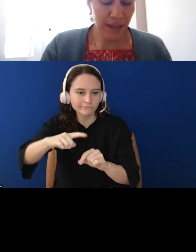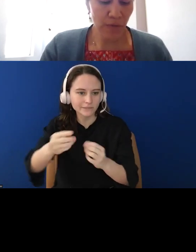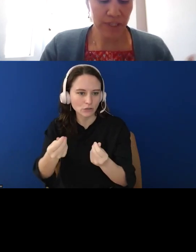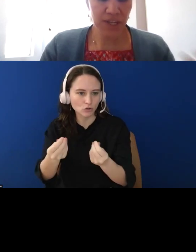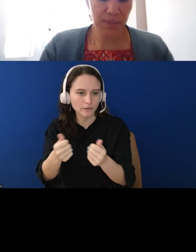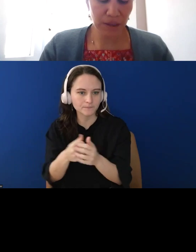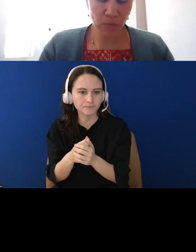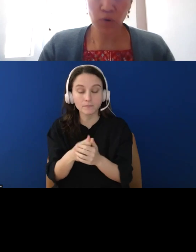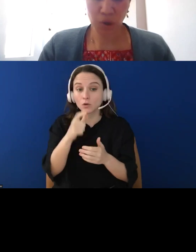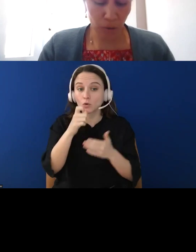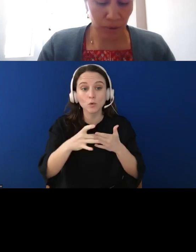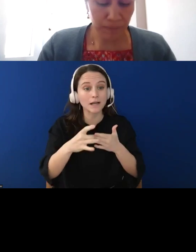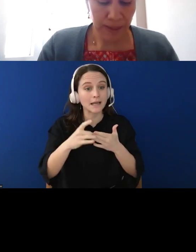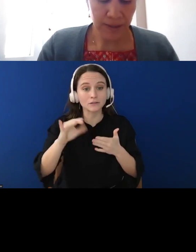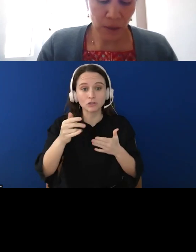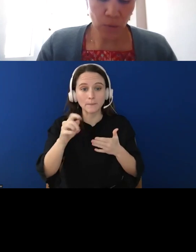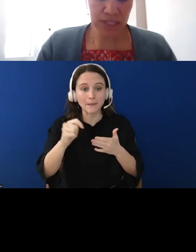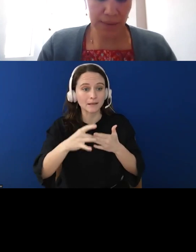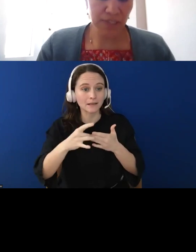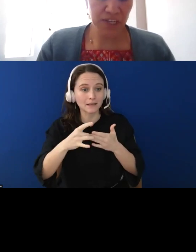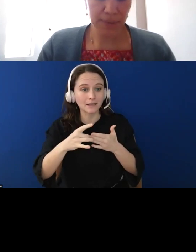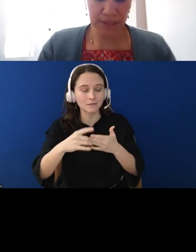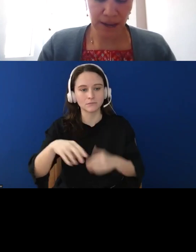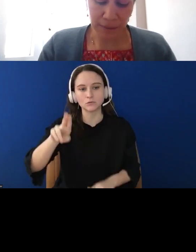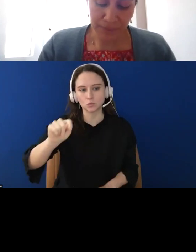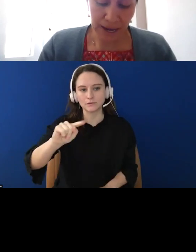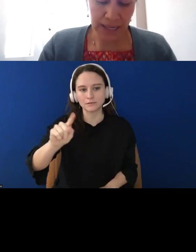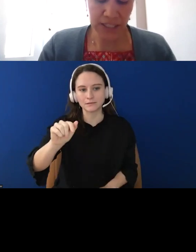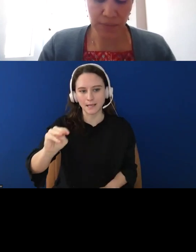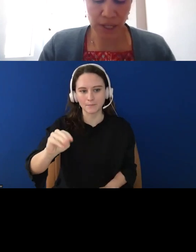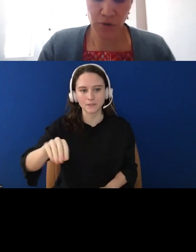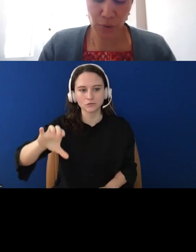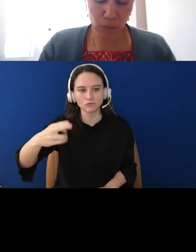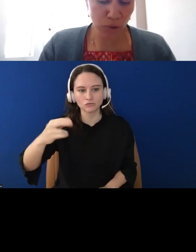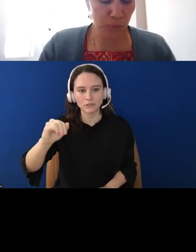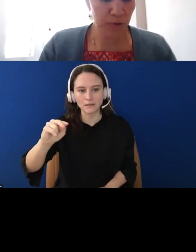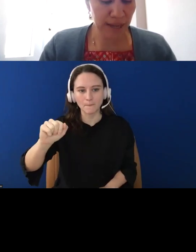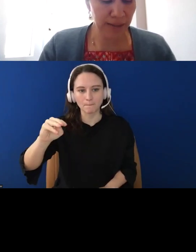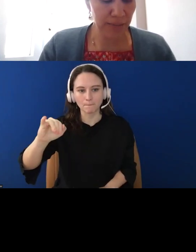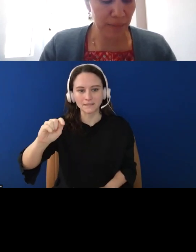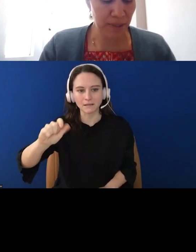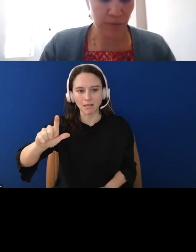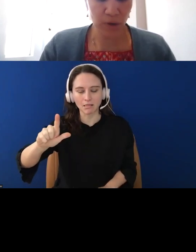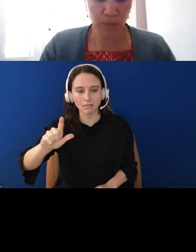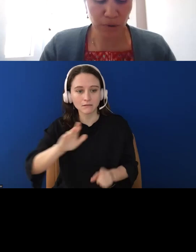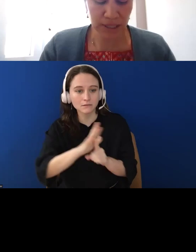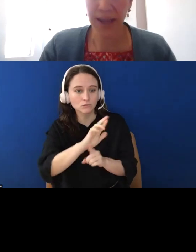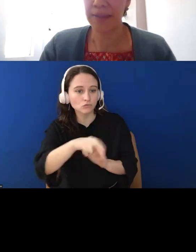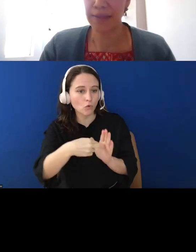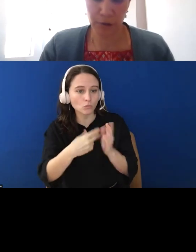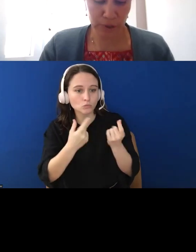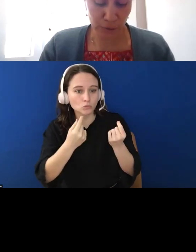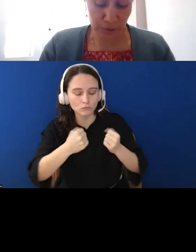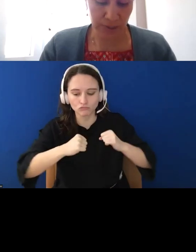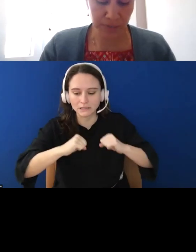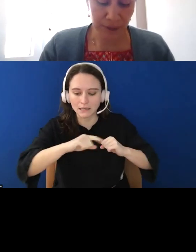The head of a chinamit was called the Utsam Chinamital, and his major role was to protect the members of the community and